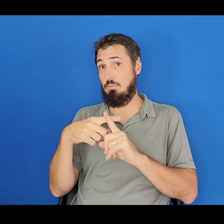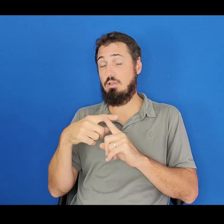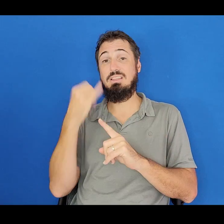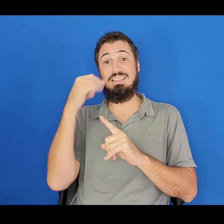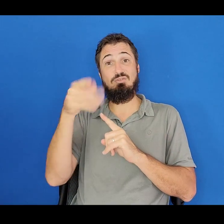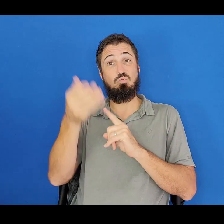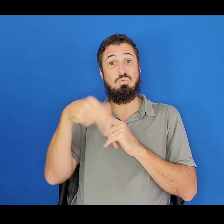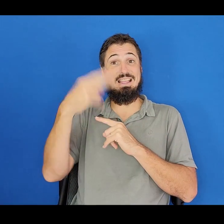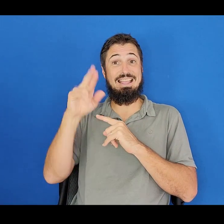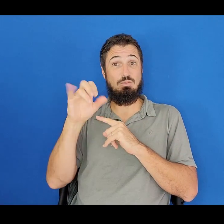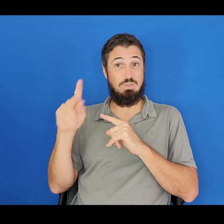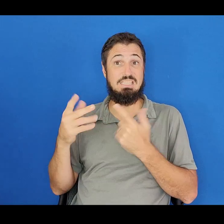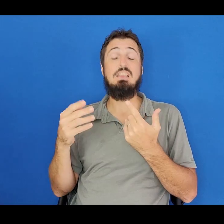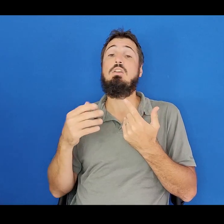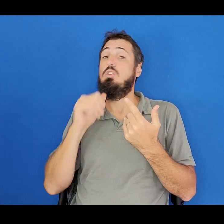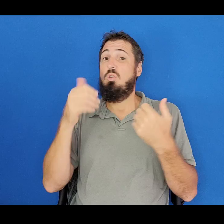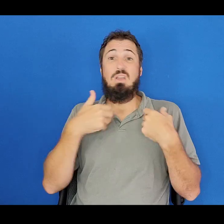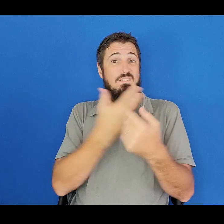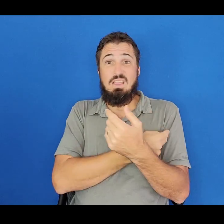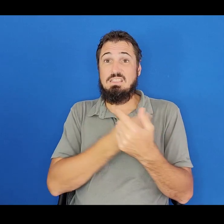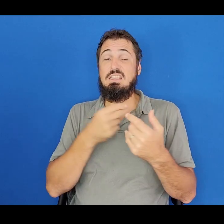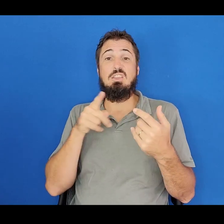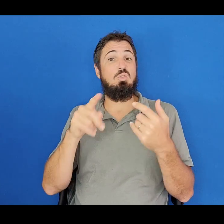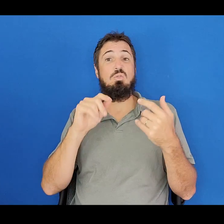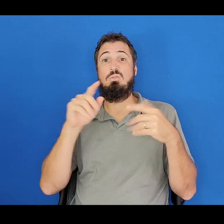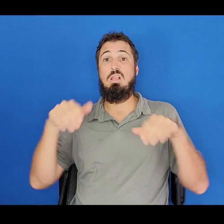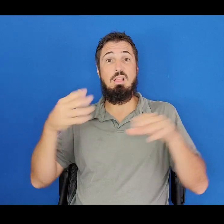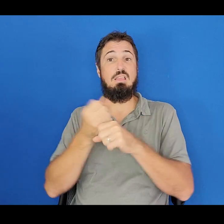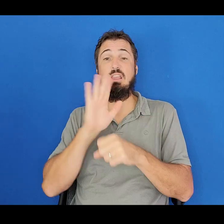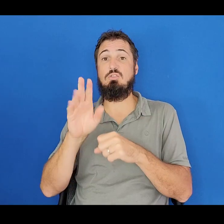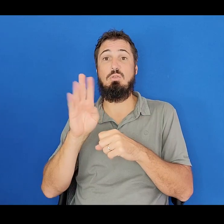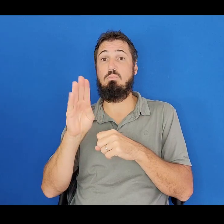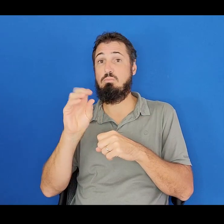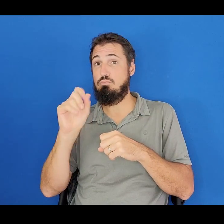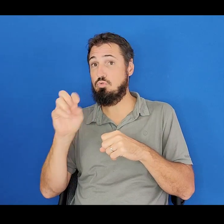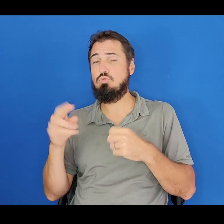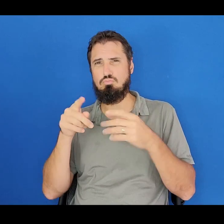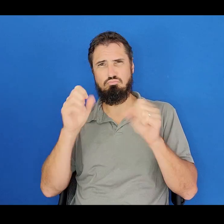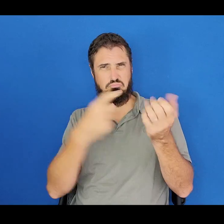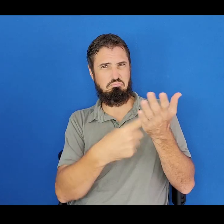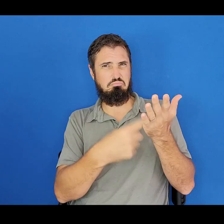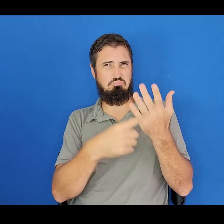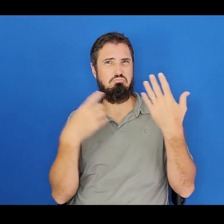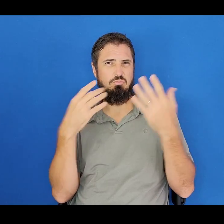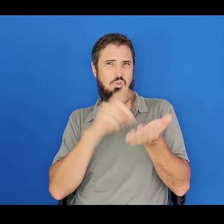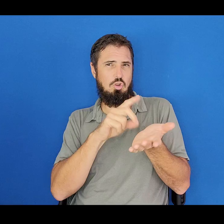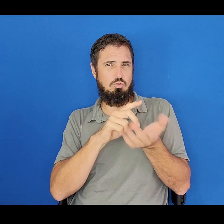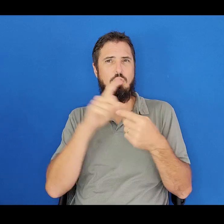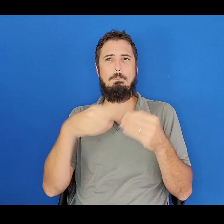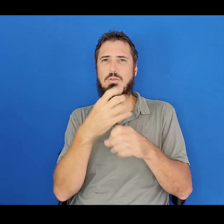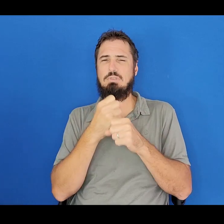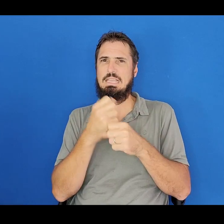you are at higher risk, or are unvaccinated or haven't received your boosters, talk to a healthcare provider about getting early